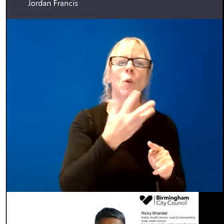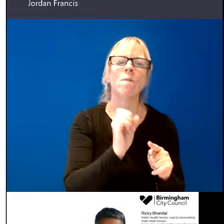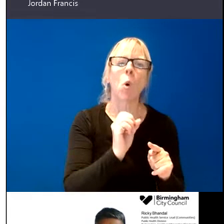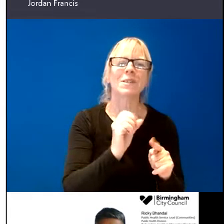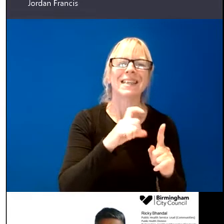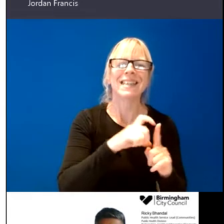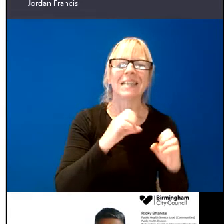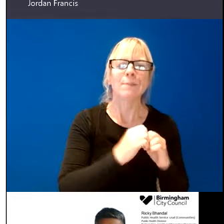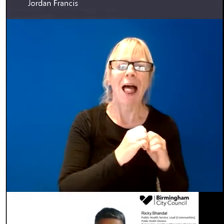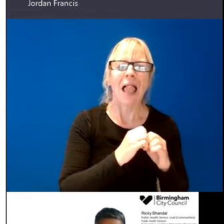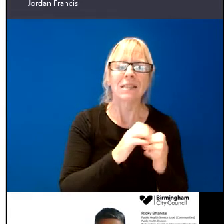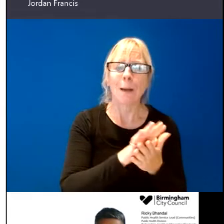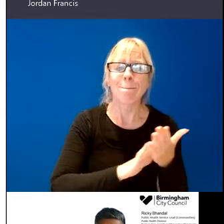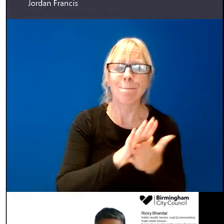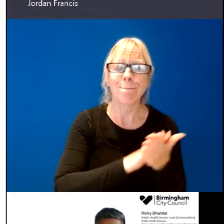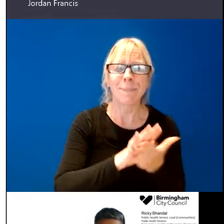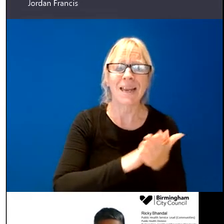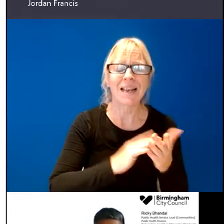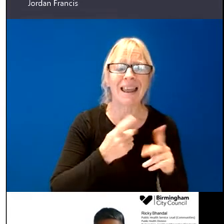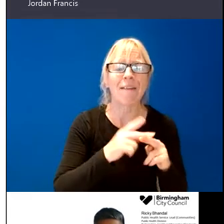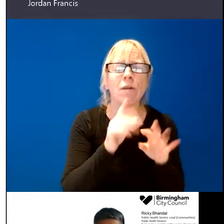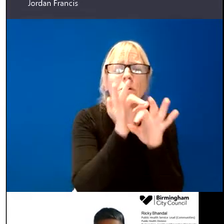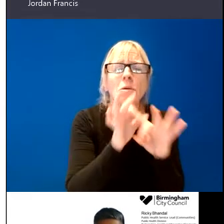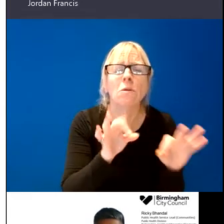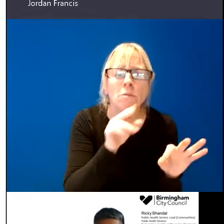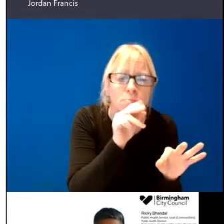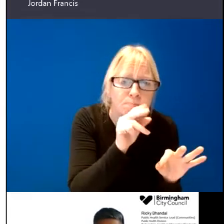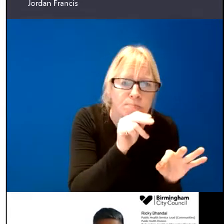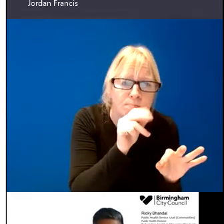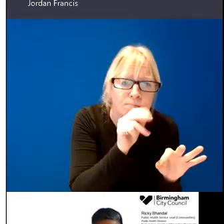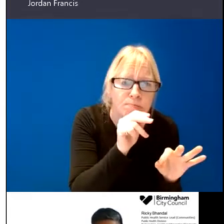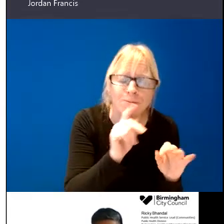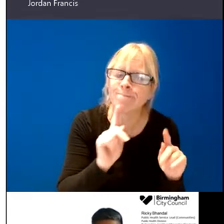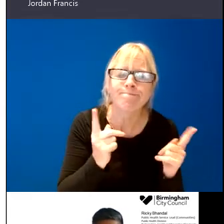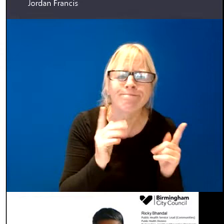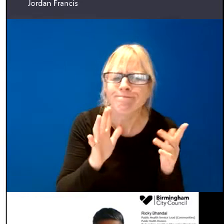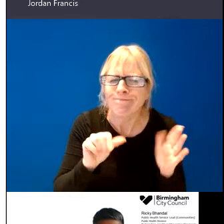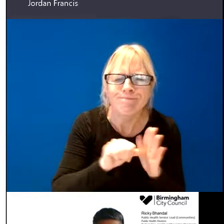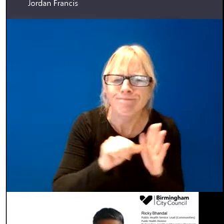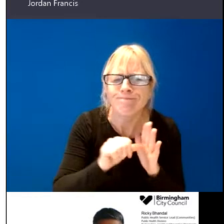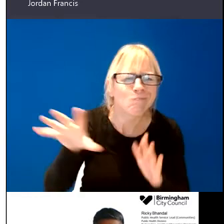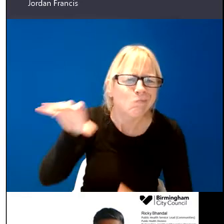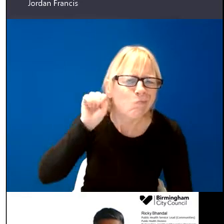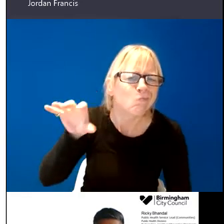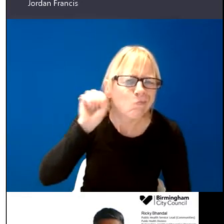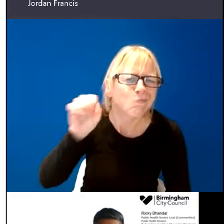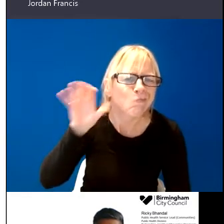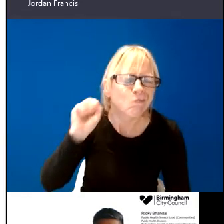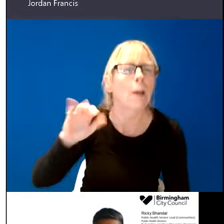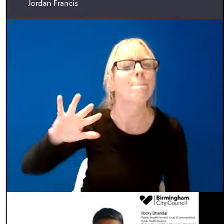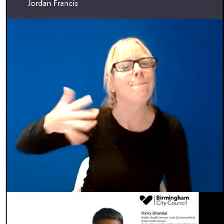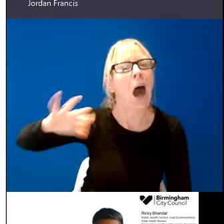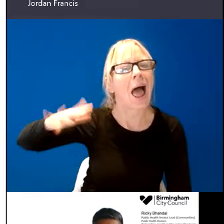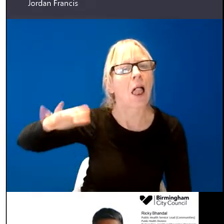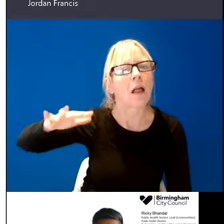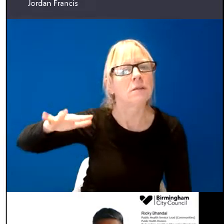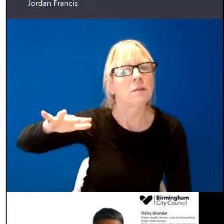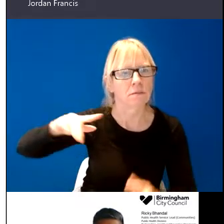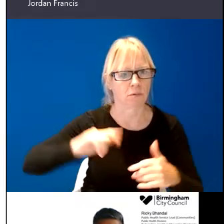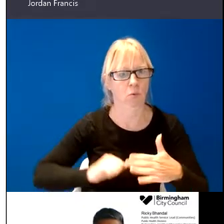person might find it difficult to follow speech in noisy situations, to profound above 95 decibels. And the